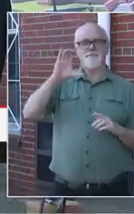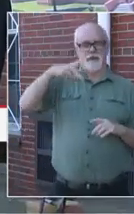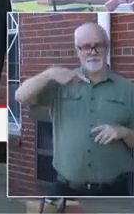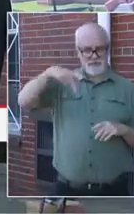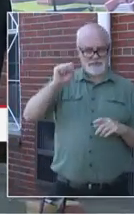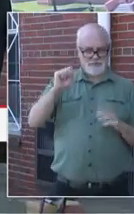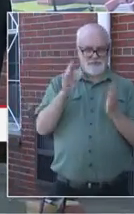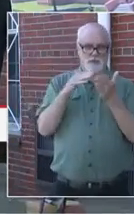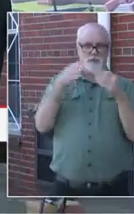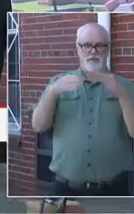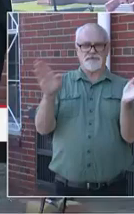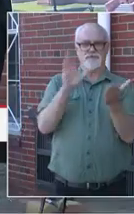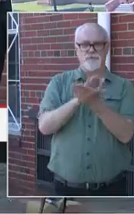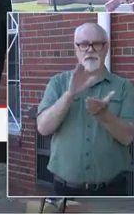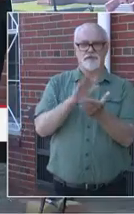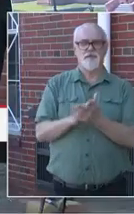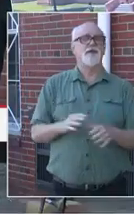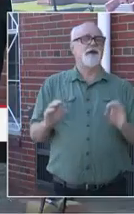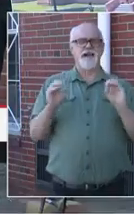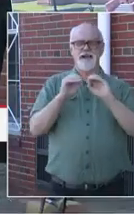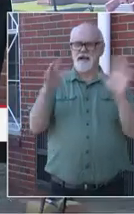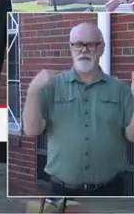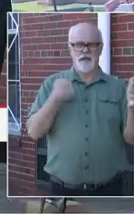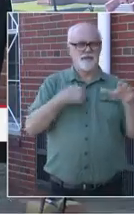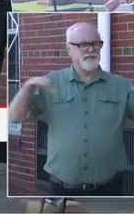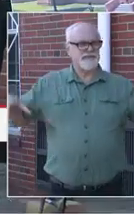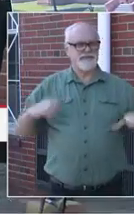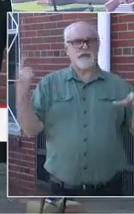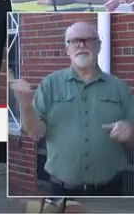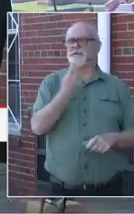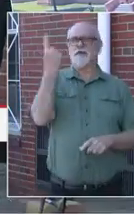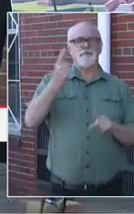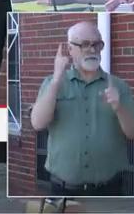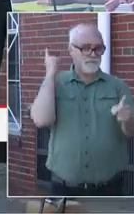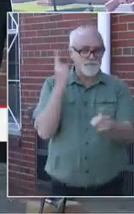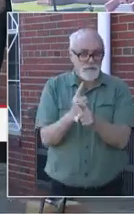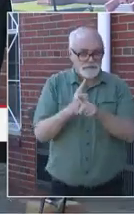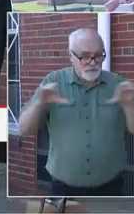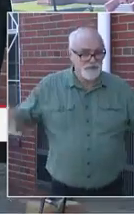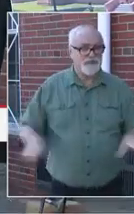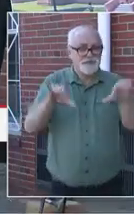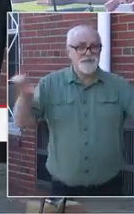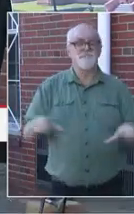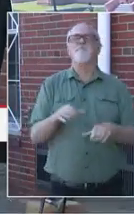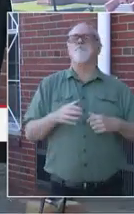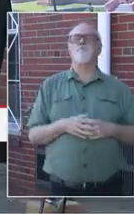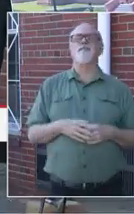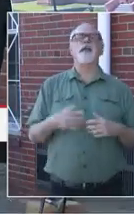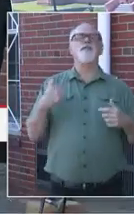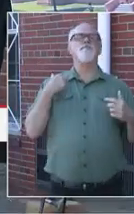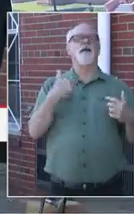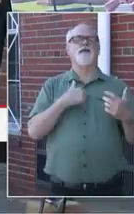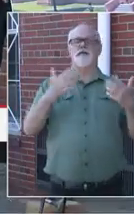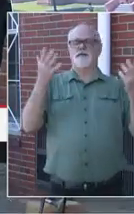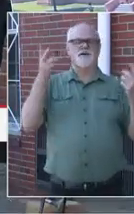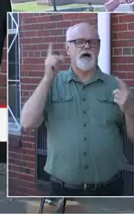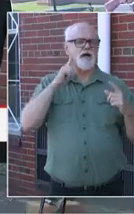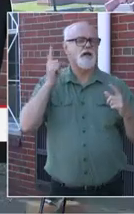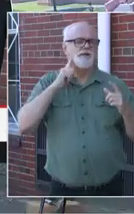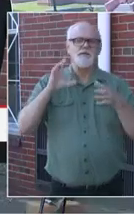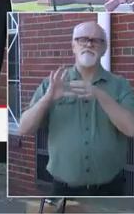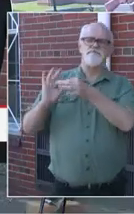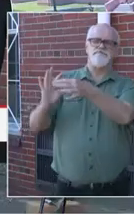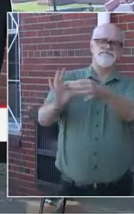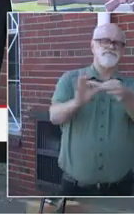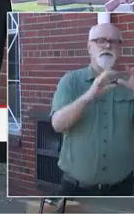Clearly, we're doing something right. I know there's been a lot of talk you may have heard about what's not happening in D.C., but we know there's a lot of great things happening